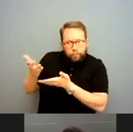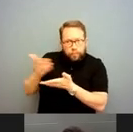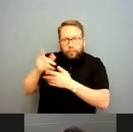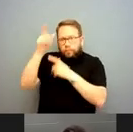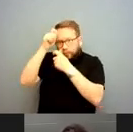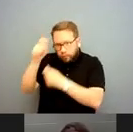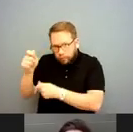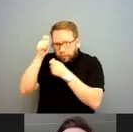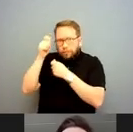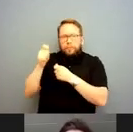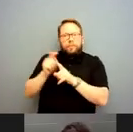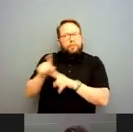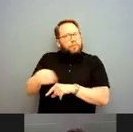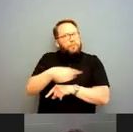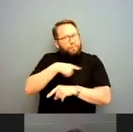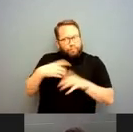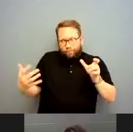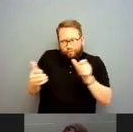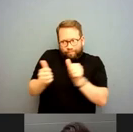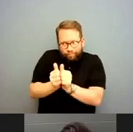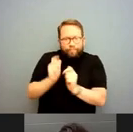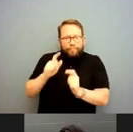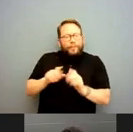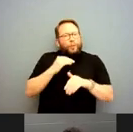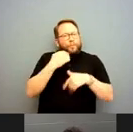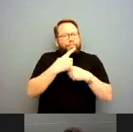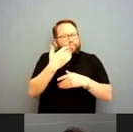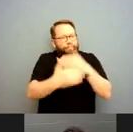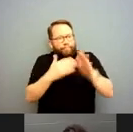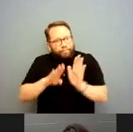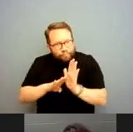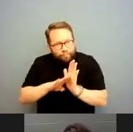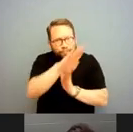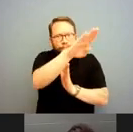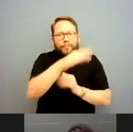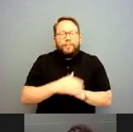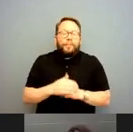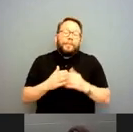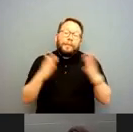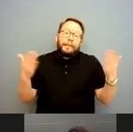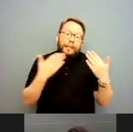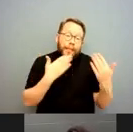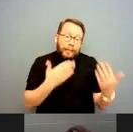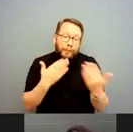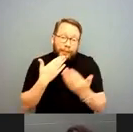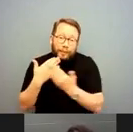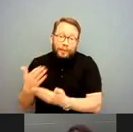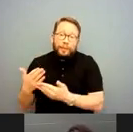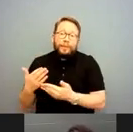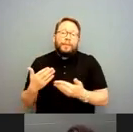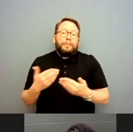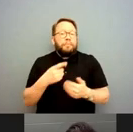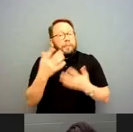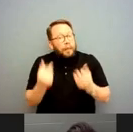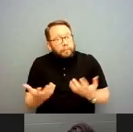At this point, I would like to thank you all for the discussion and of this seminar. If you have any questions, our own Anna Landsman-Marka will be here